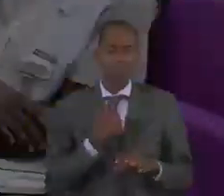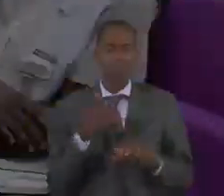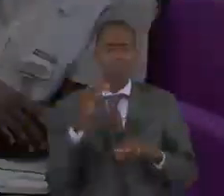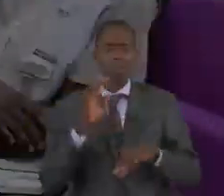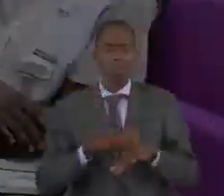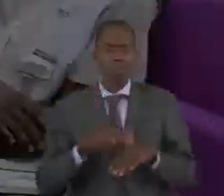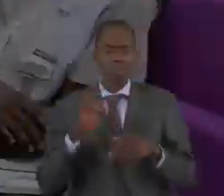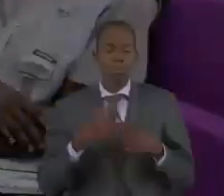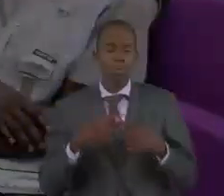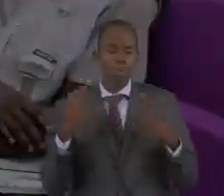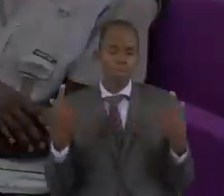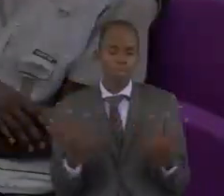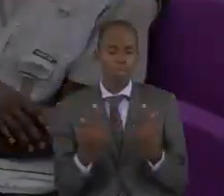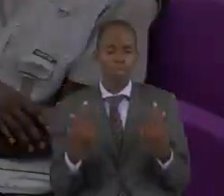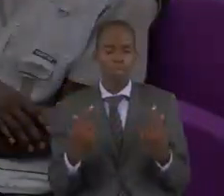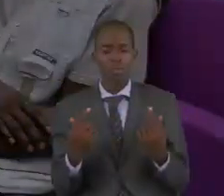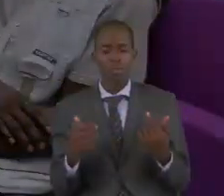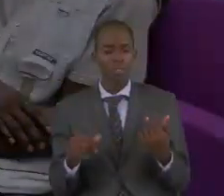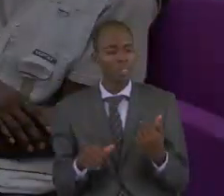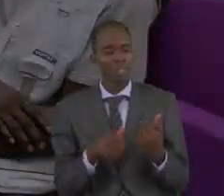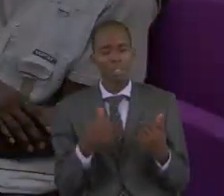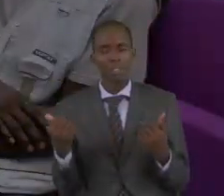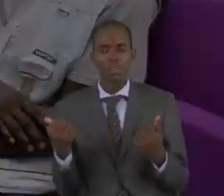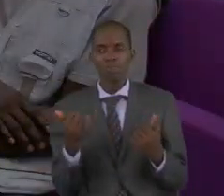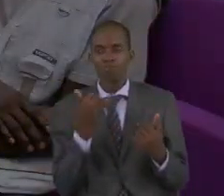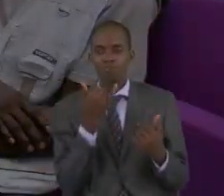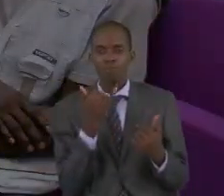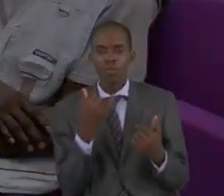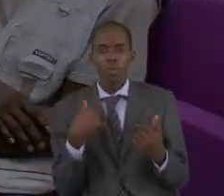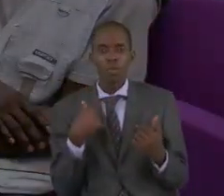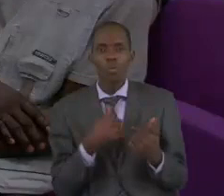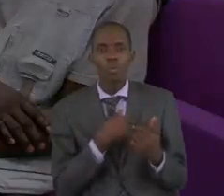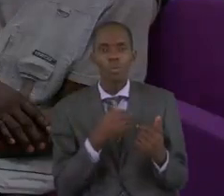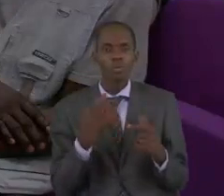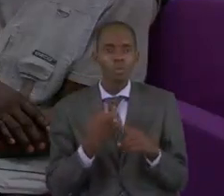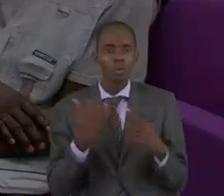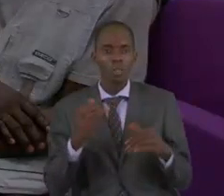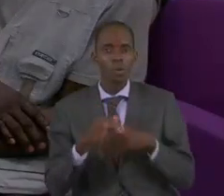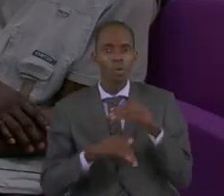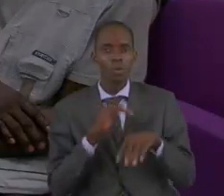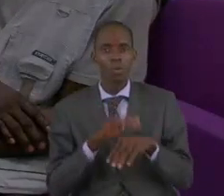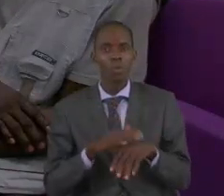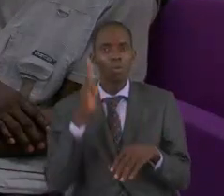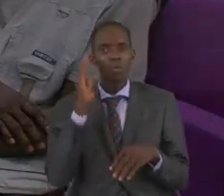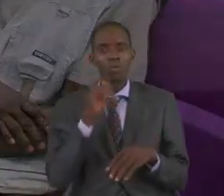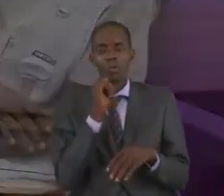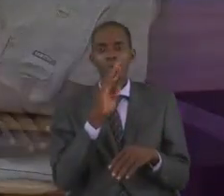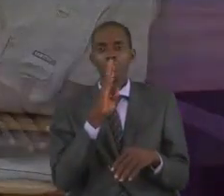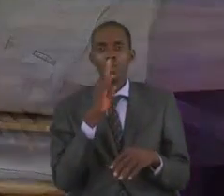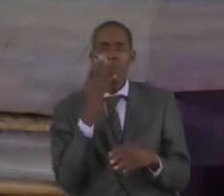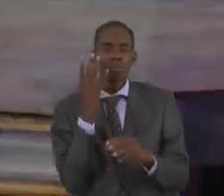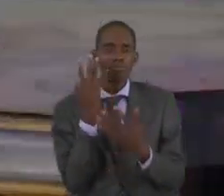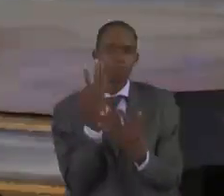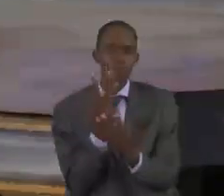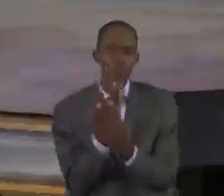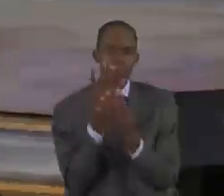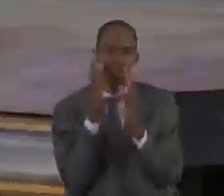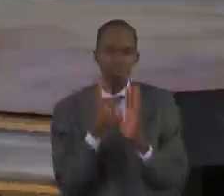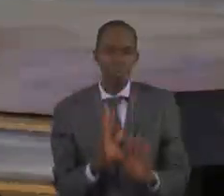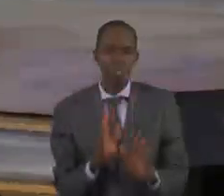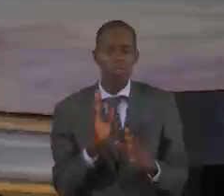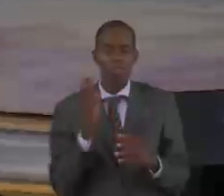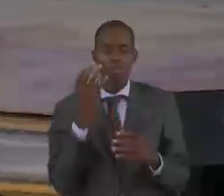unto sin. Henceforth, we should not be the slaves of sin. It tells us in